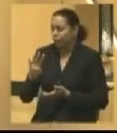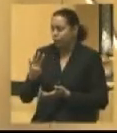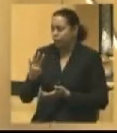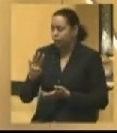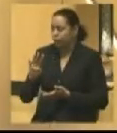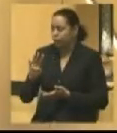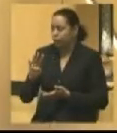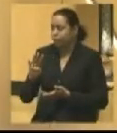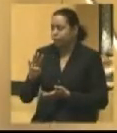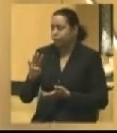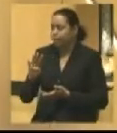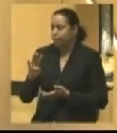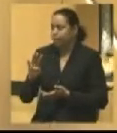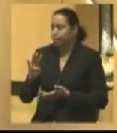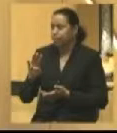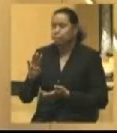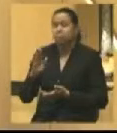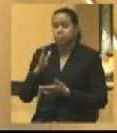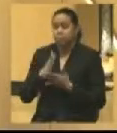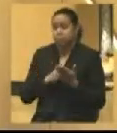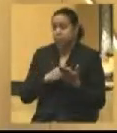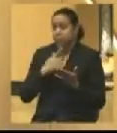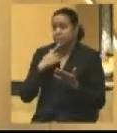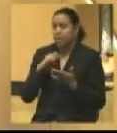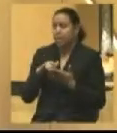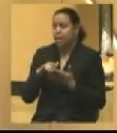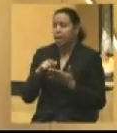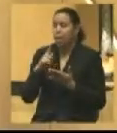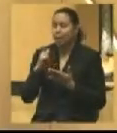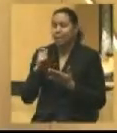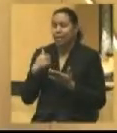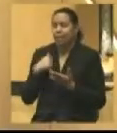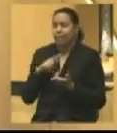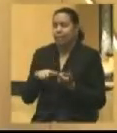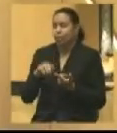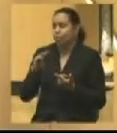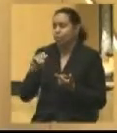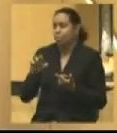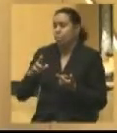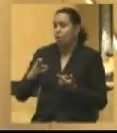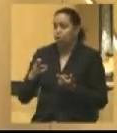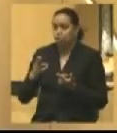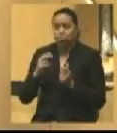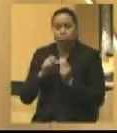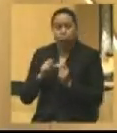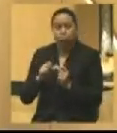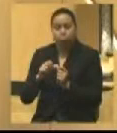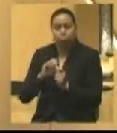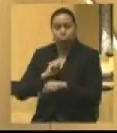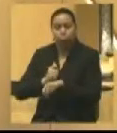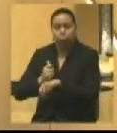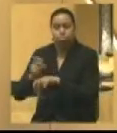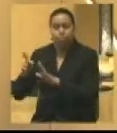it's been mentioned that, given that he has until March to administer policy and such. And